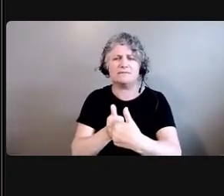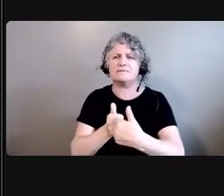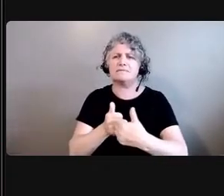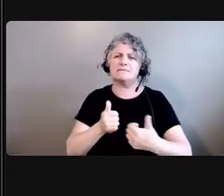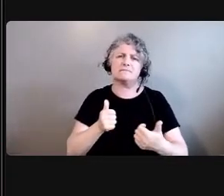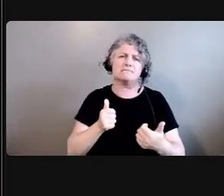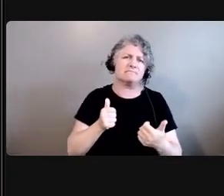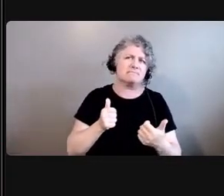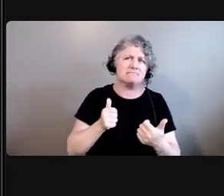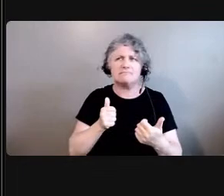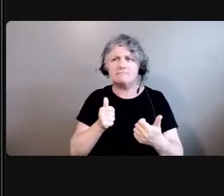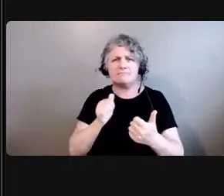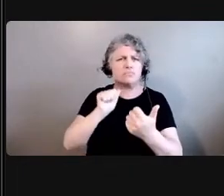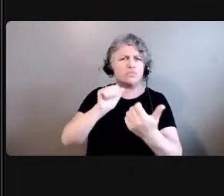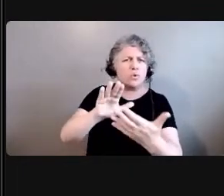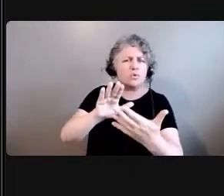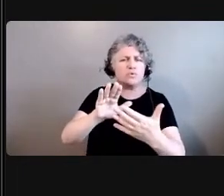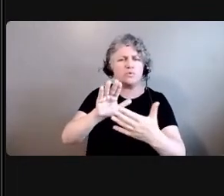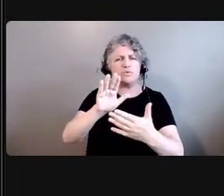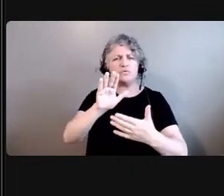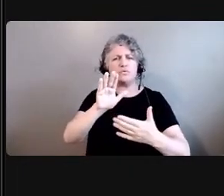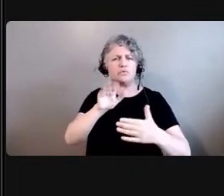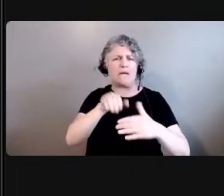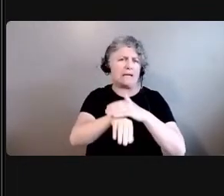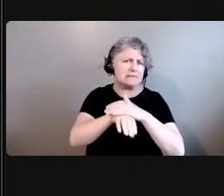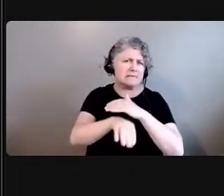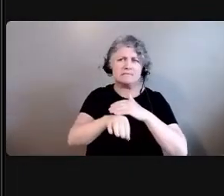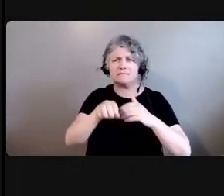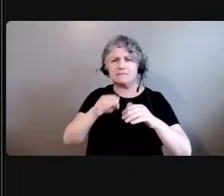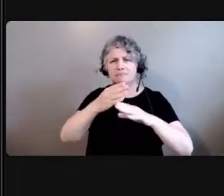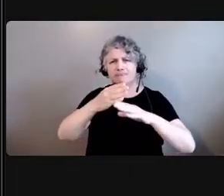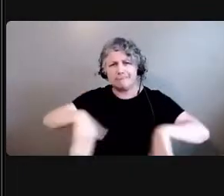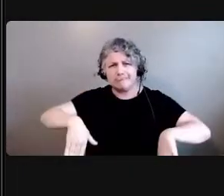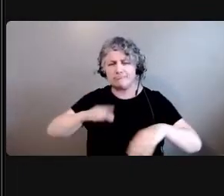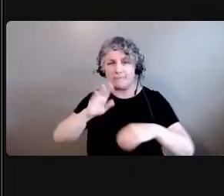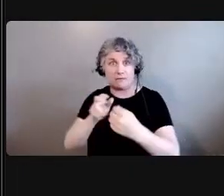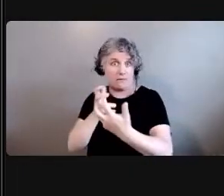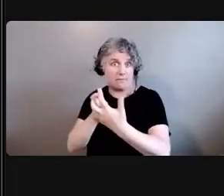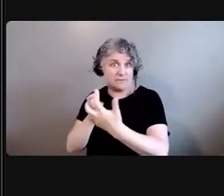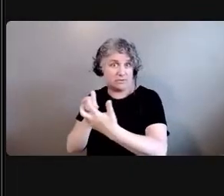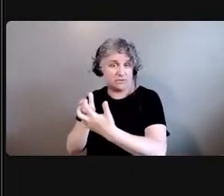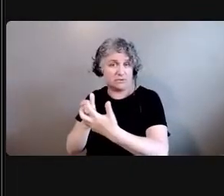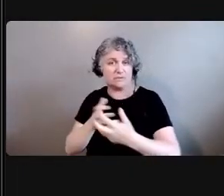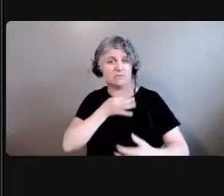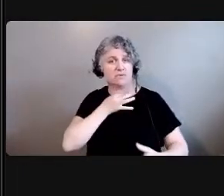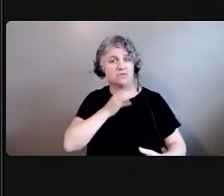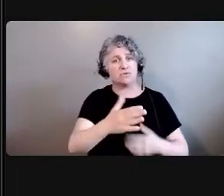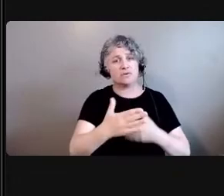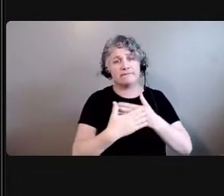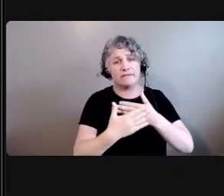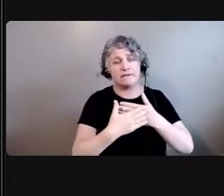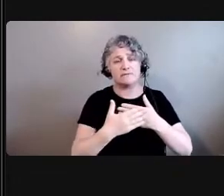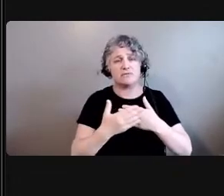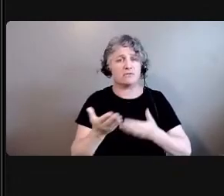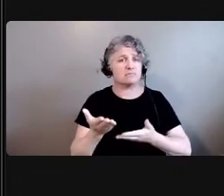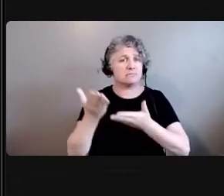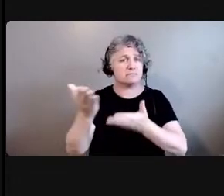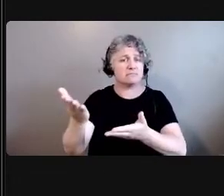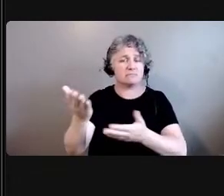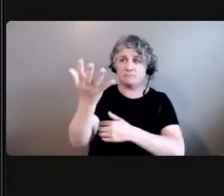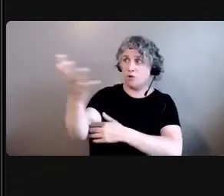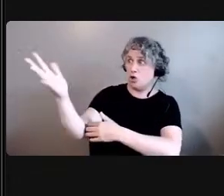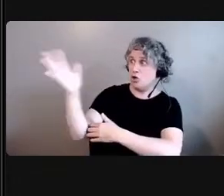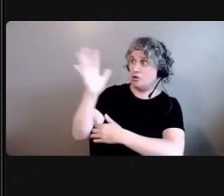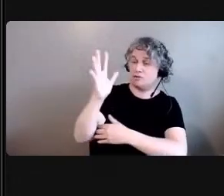to accessibility and accommodation. And so I was just wondering if you had any advice or suggestions on how parks and society